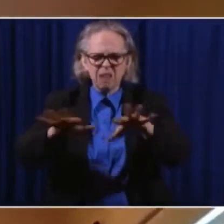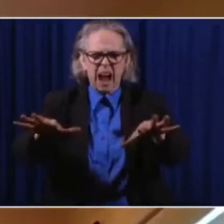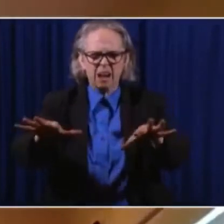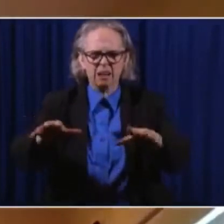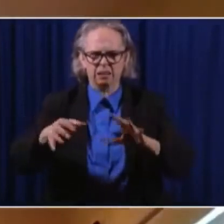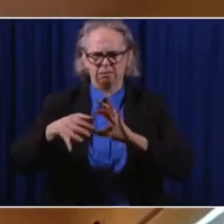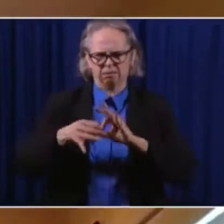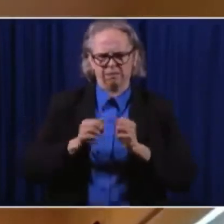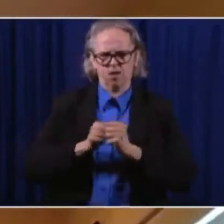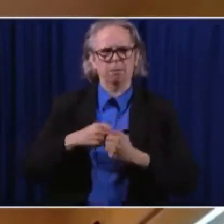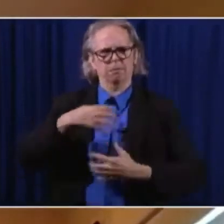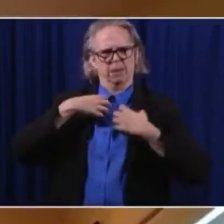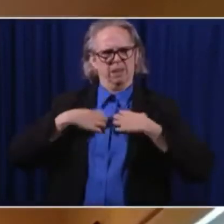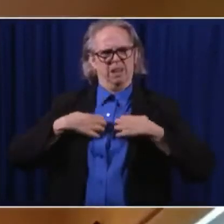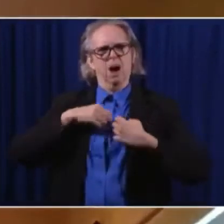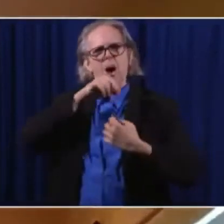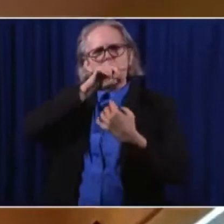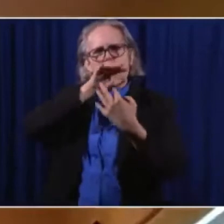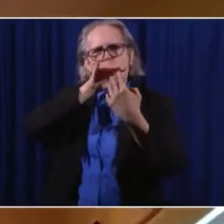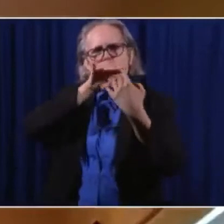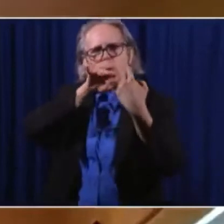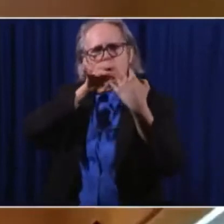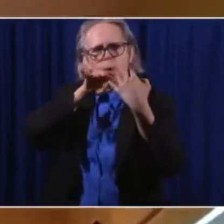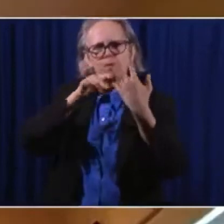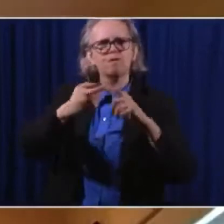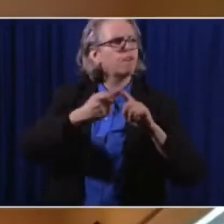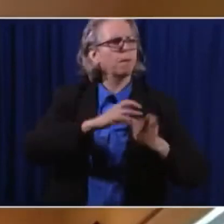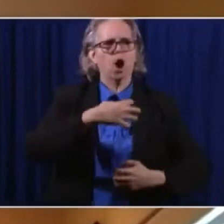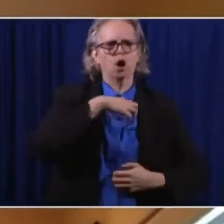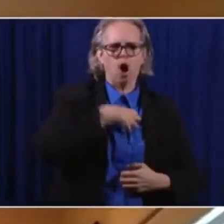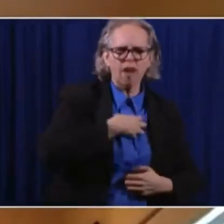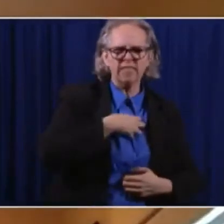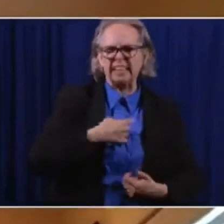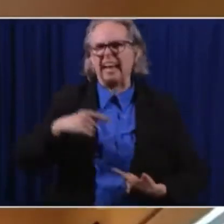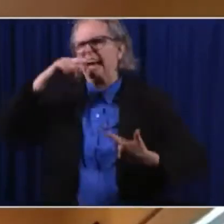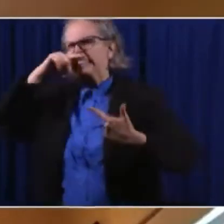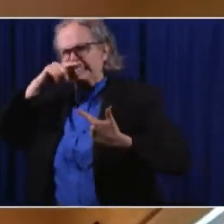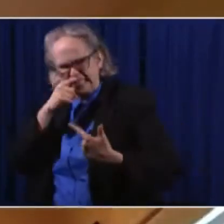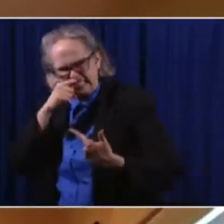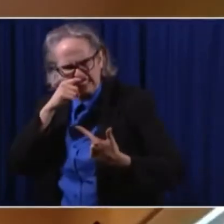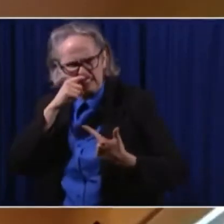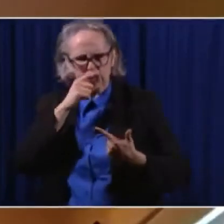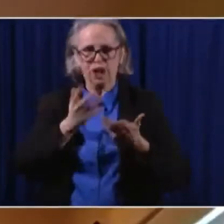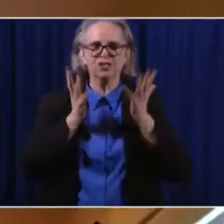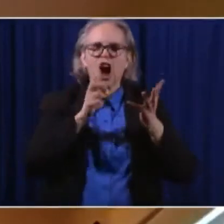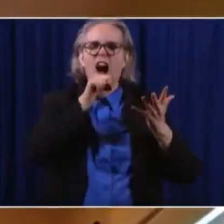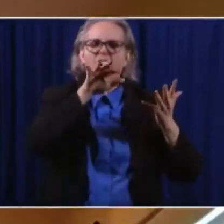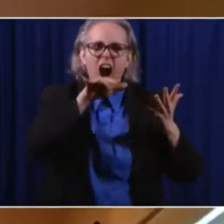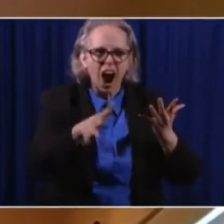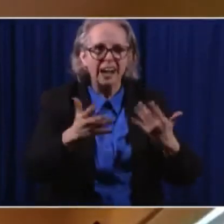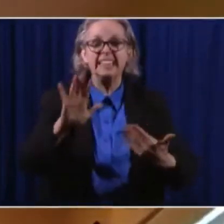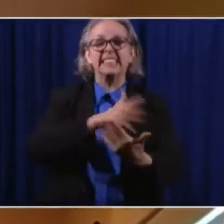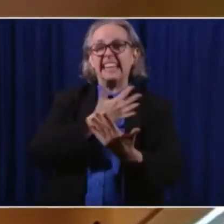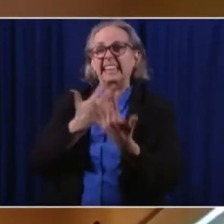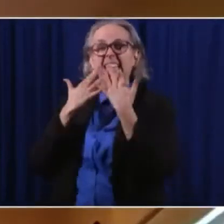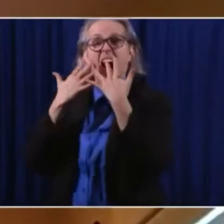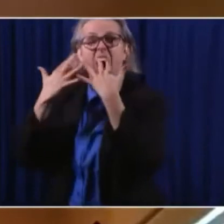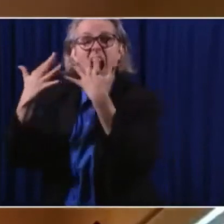cough, sneeze, sing, talk, even when we breathe, we expel virus droplets into the